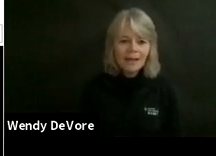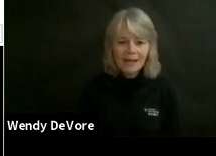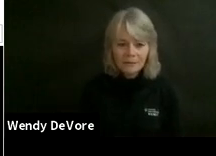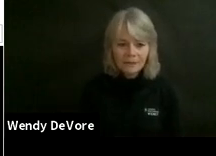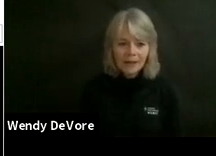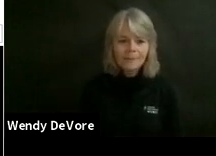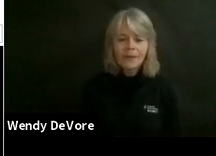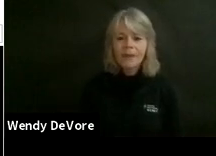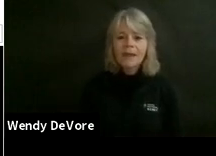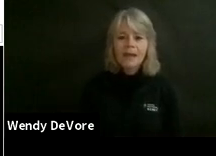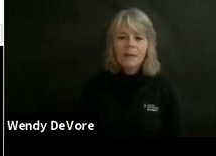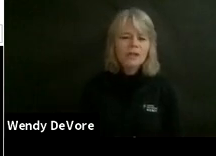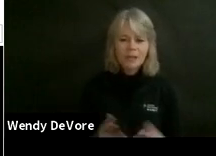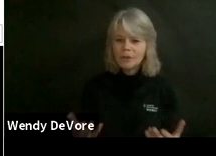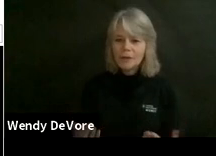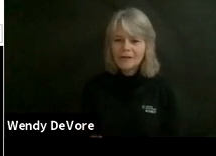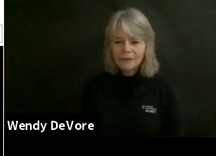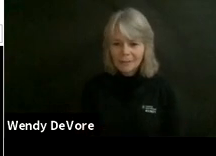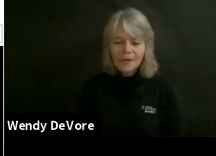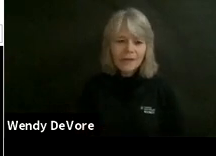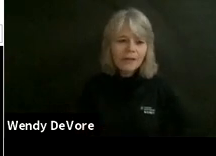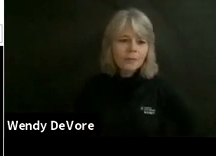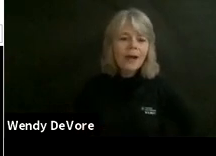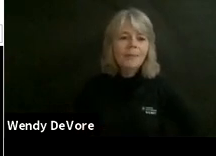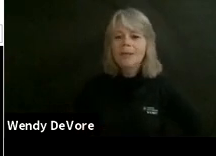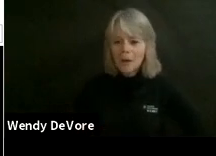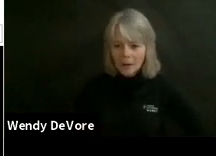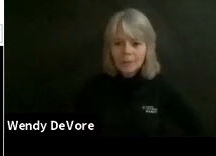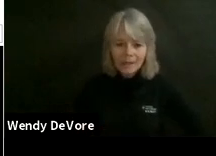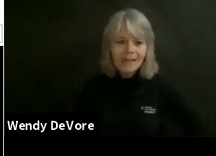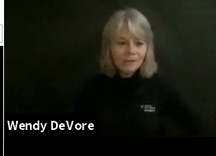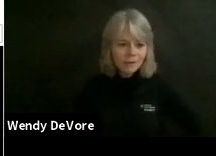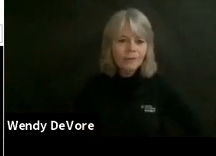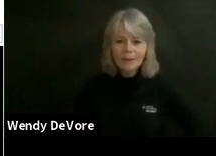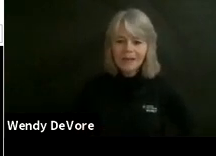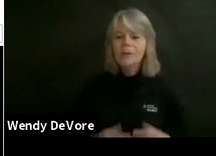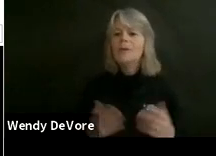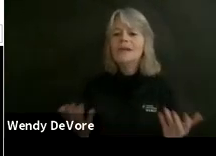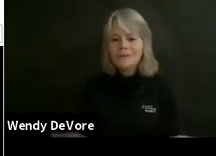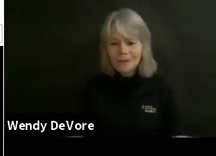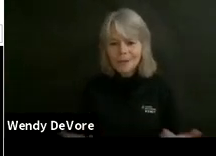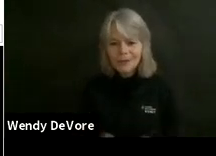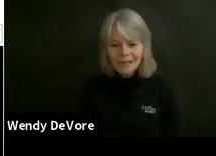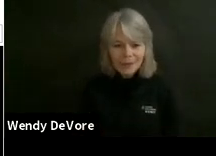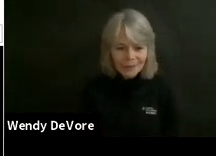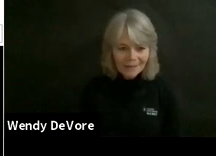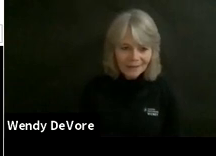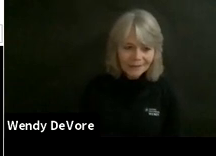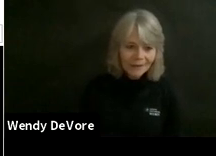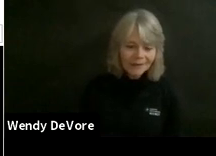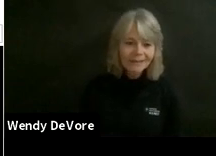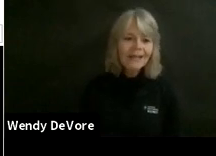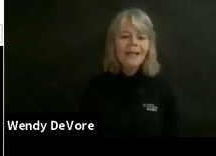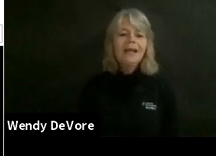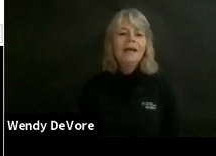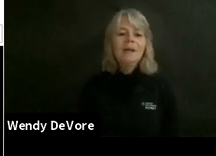agenda ahead of time. And which I'm sure these are some of the things you probably already do, even with individuals that don't have a